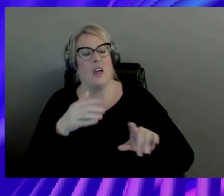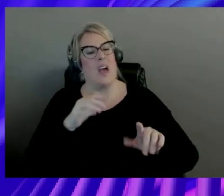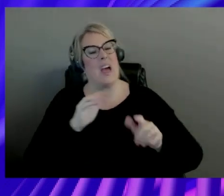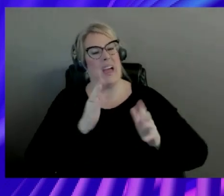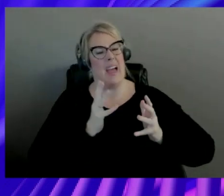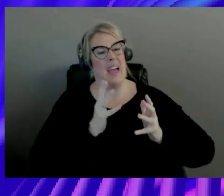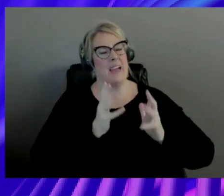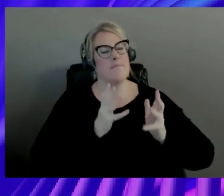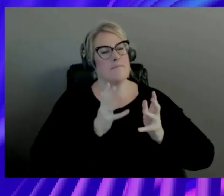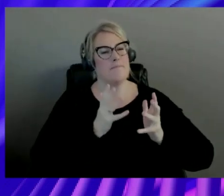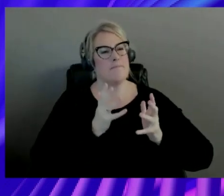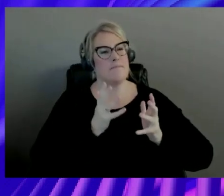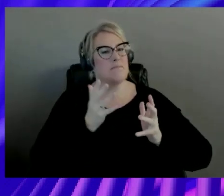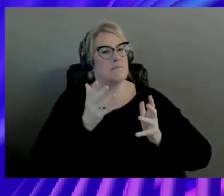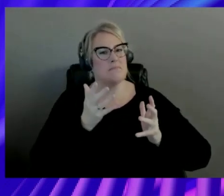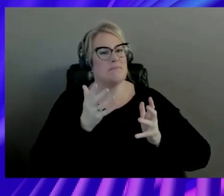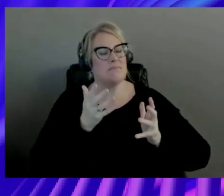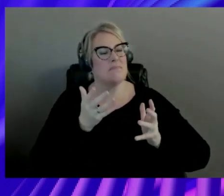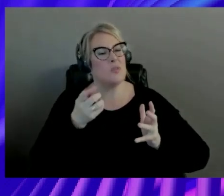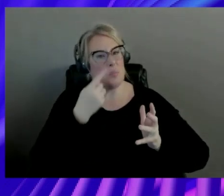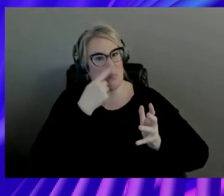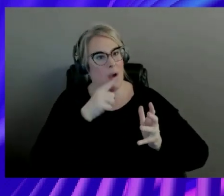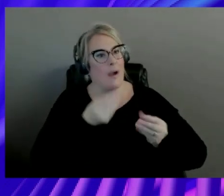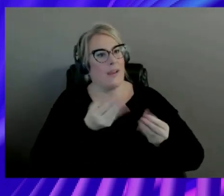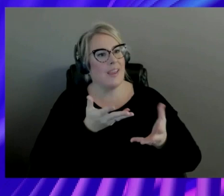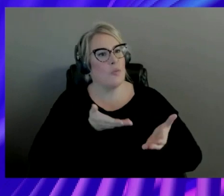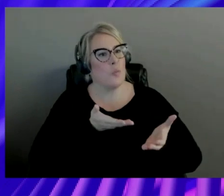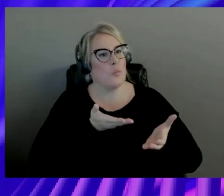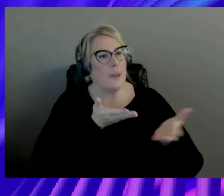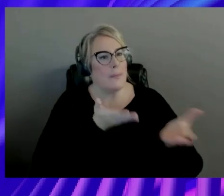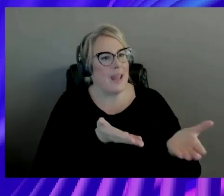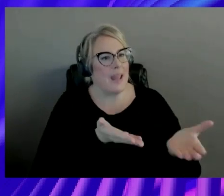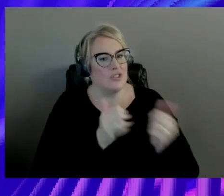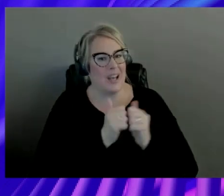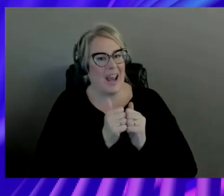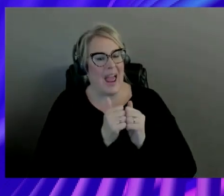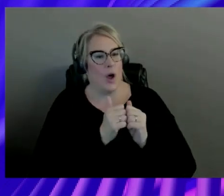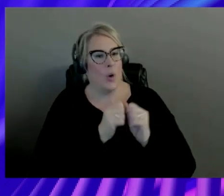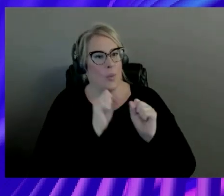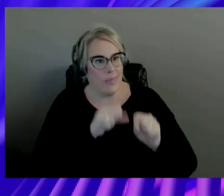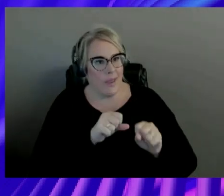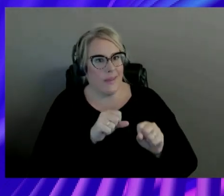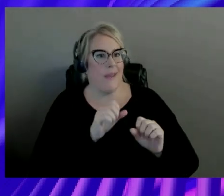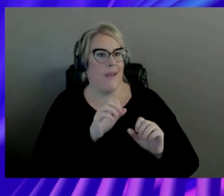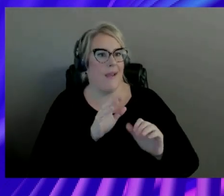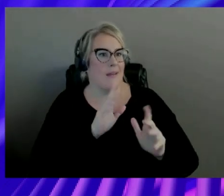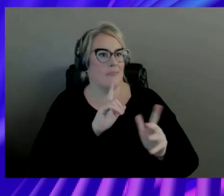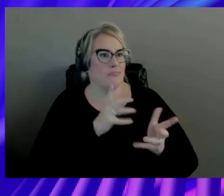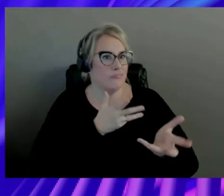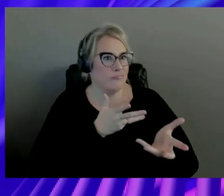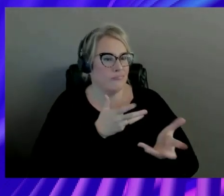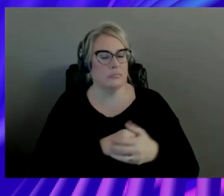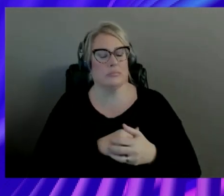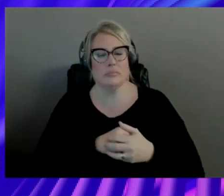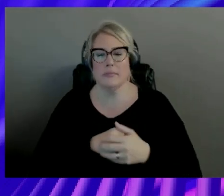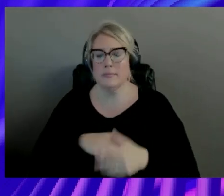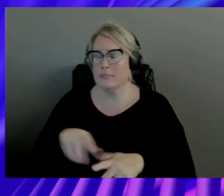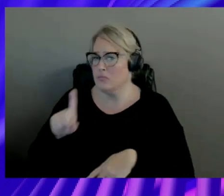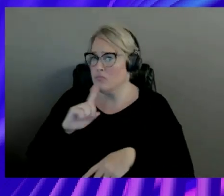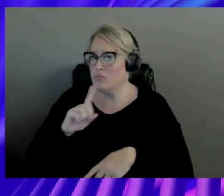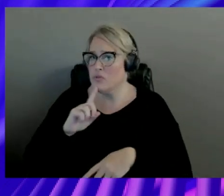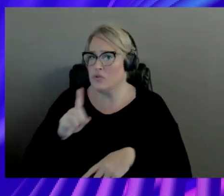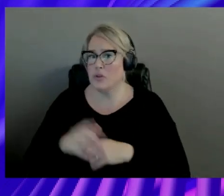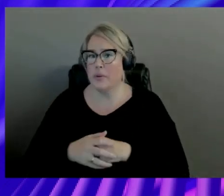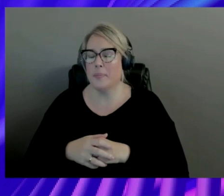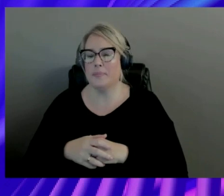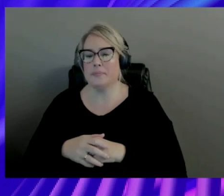give some recommendations about how they should be doing it, actually some of their research. Sure thing. So, one of